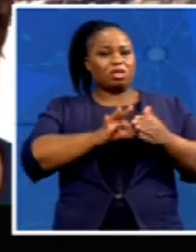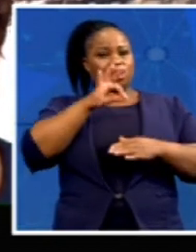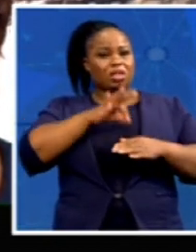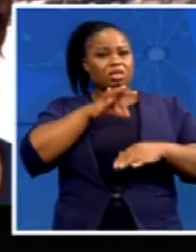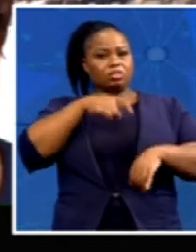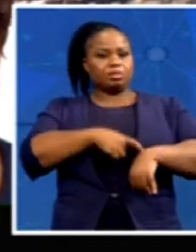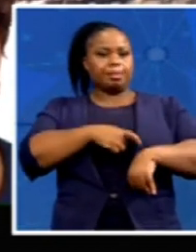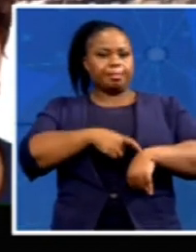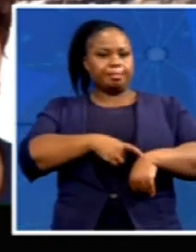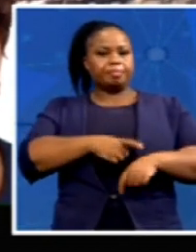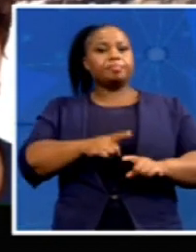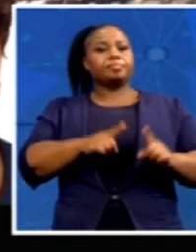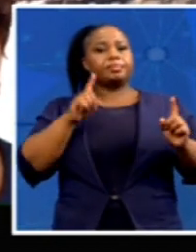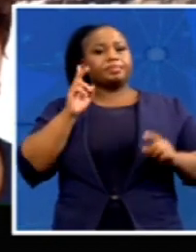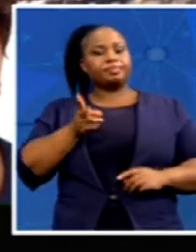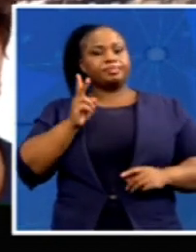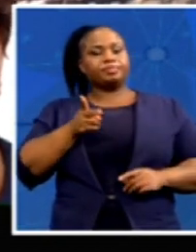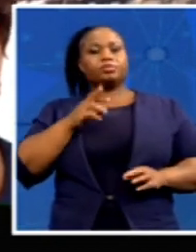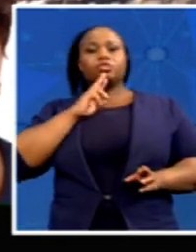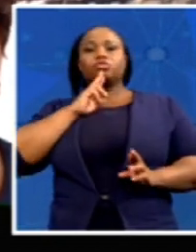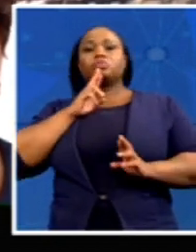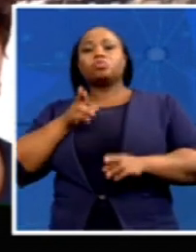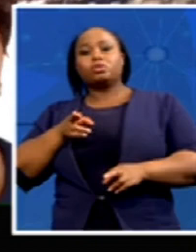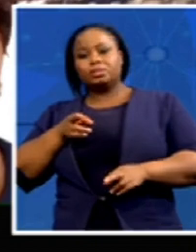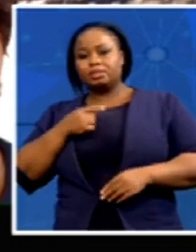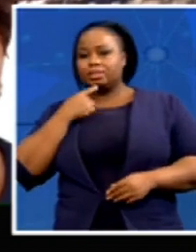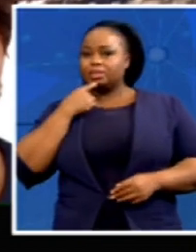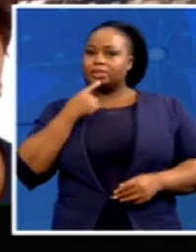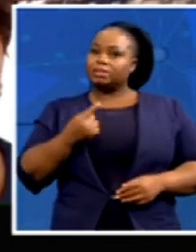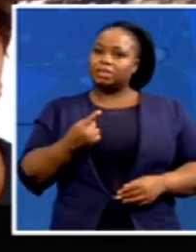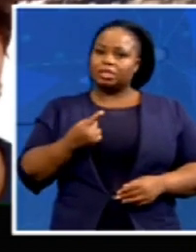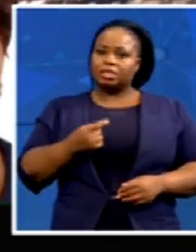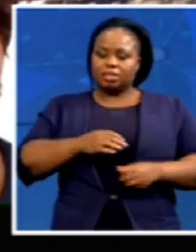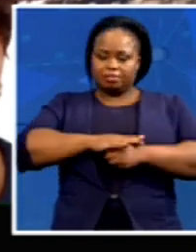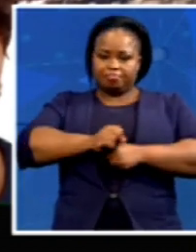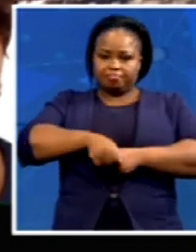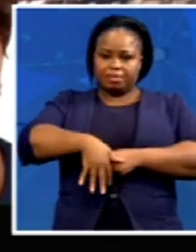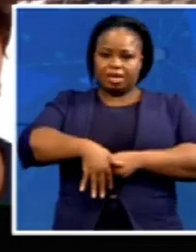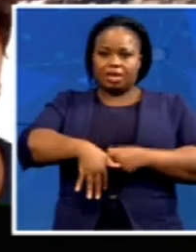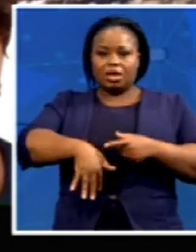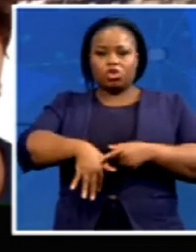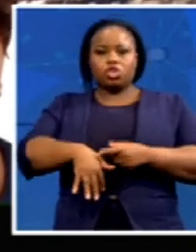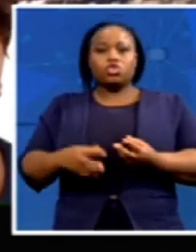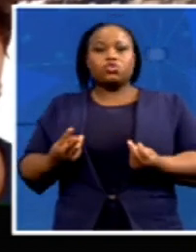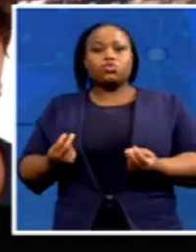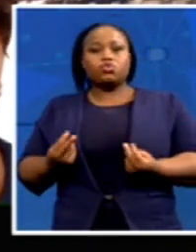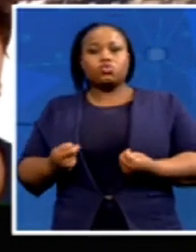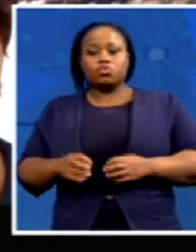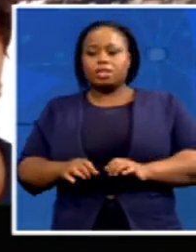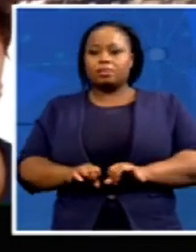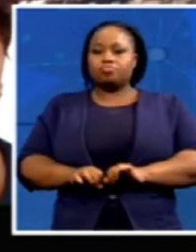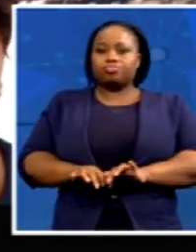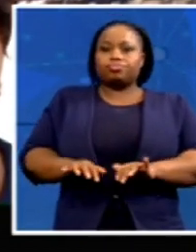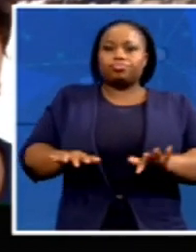reports that there is a new variant that is circulating in South Africa, and reports are